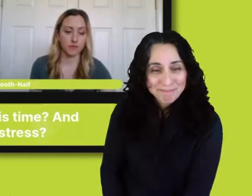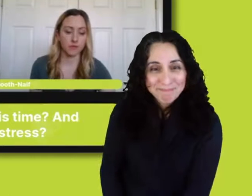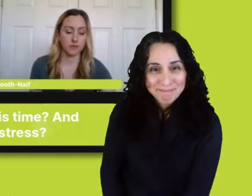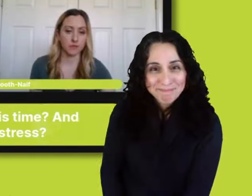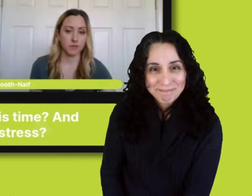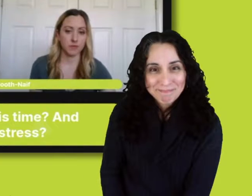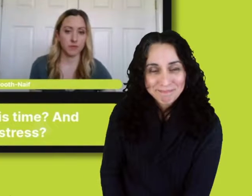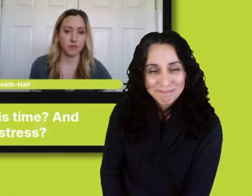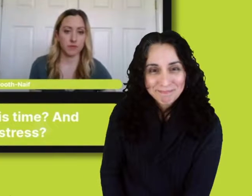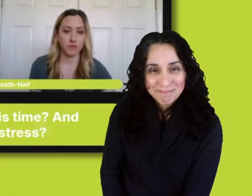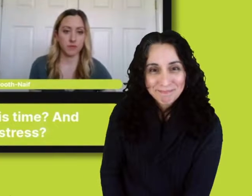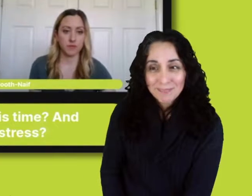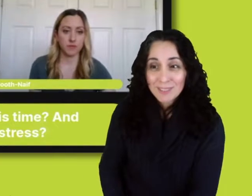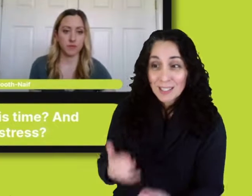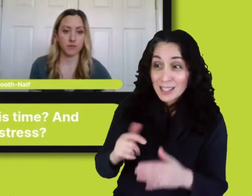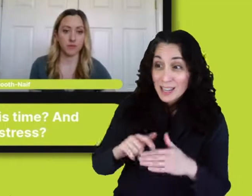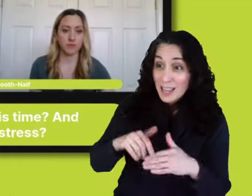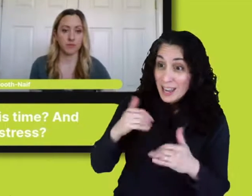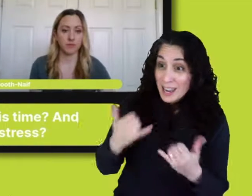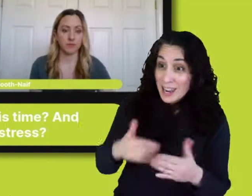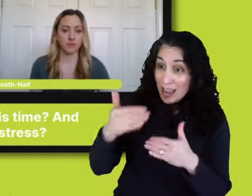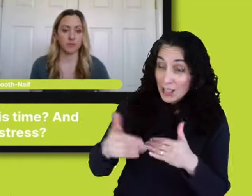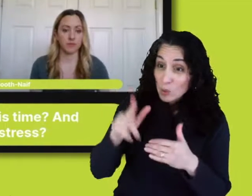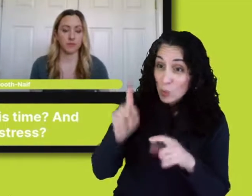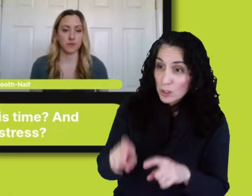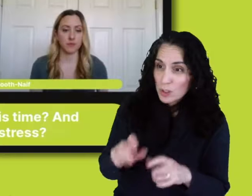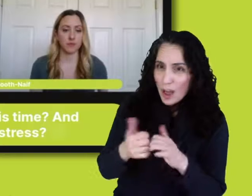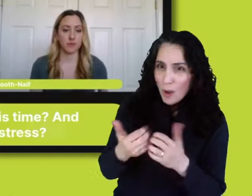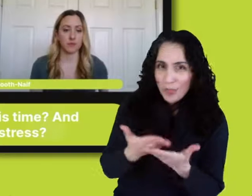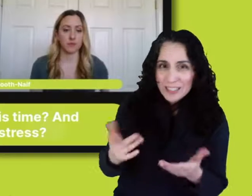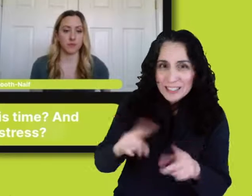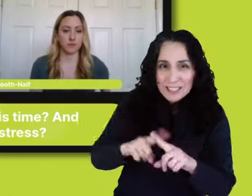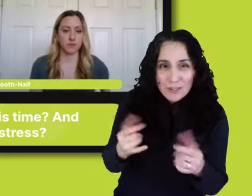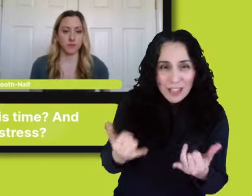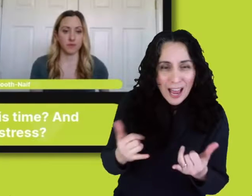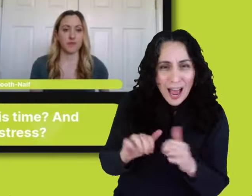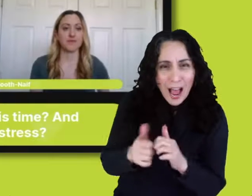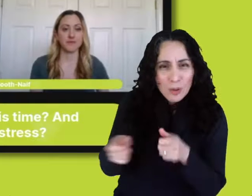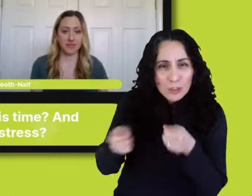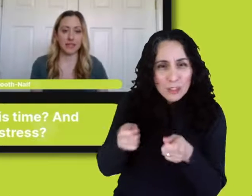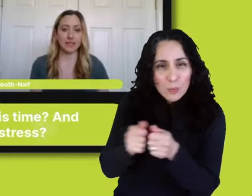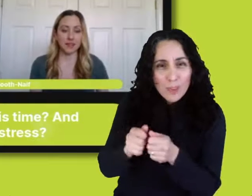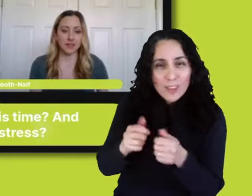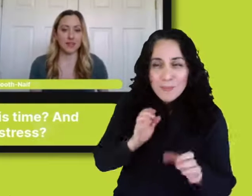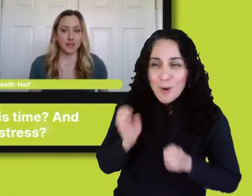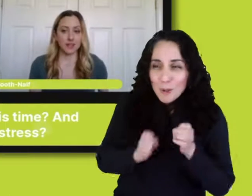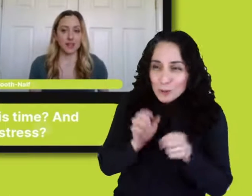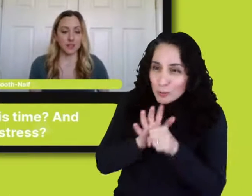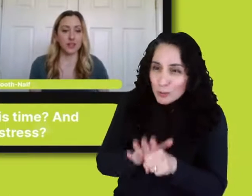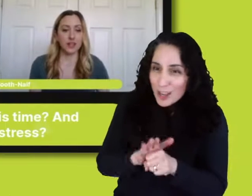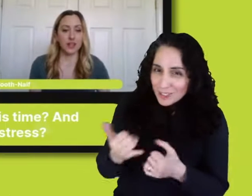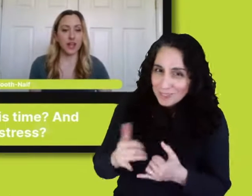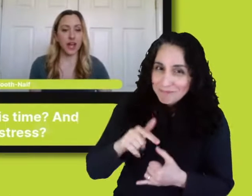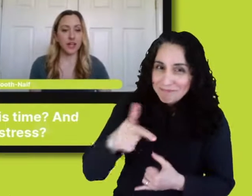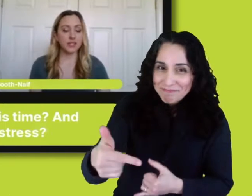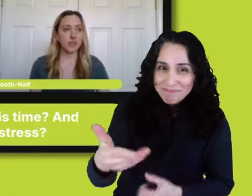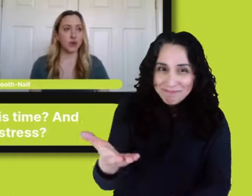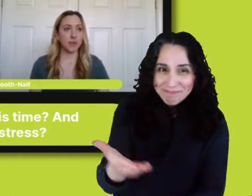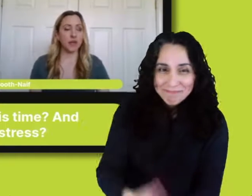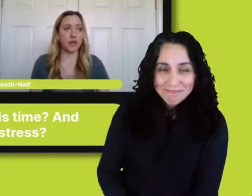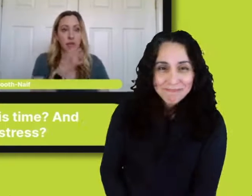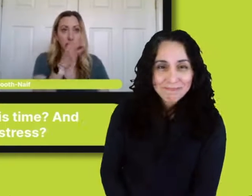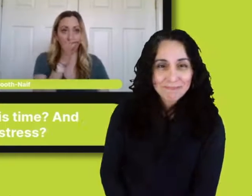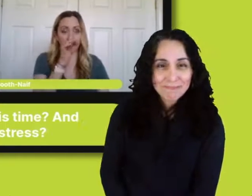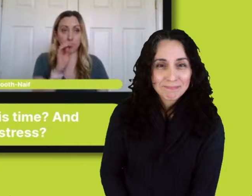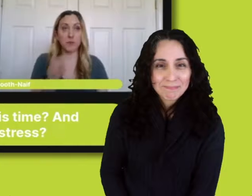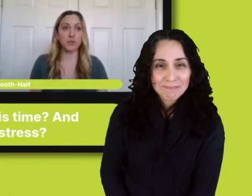how are things different at this time? How do you deal with emotional stress? We just kind of touched on it, but you can continue. Yeah. So,